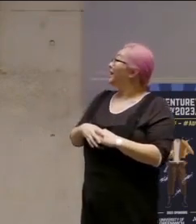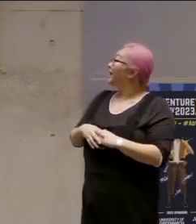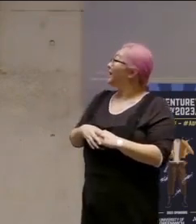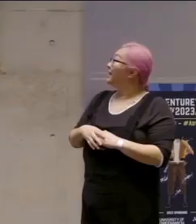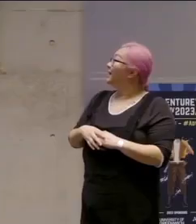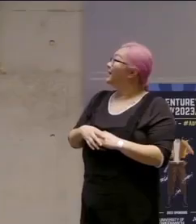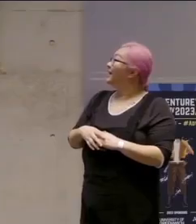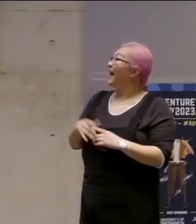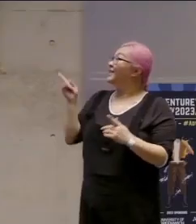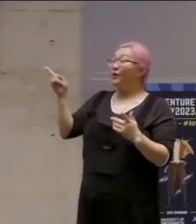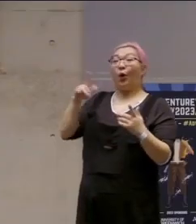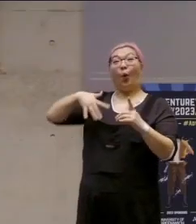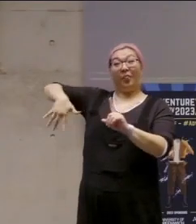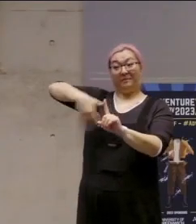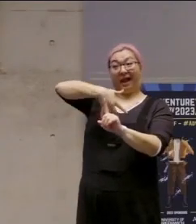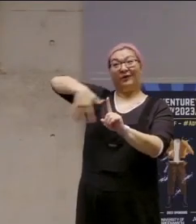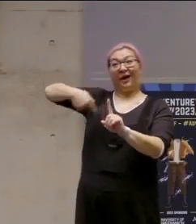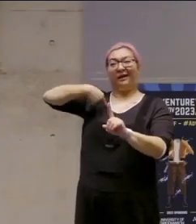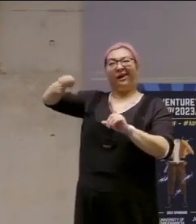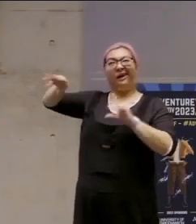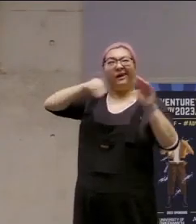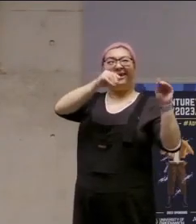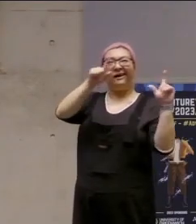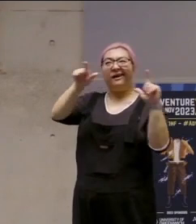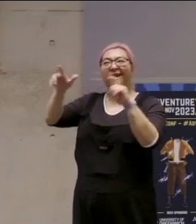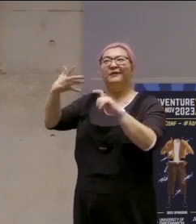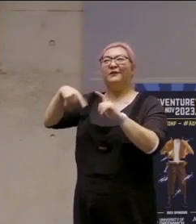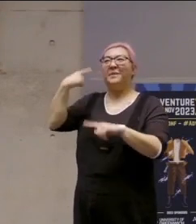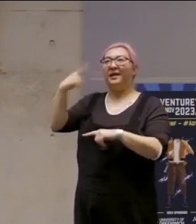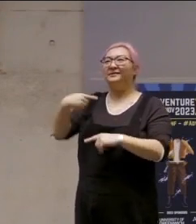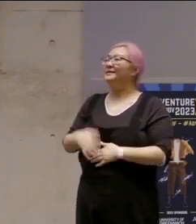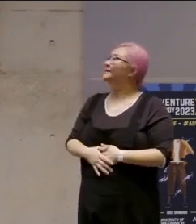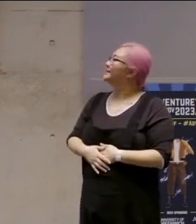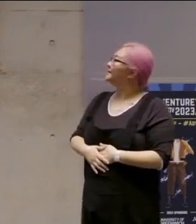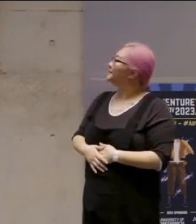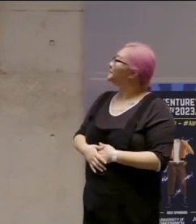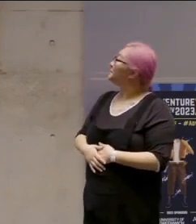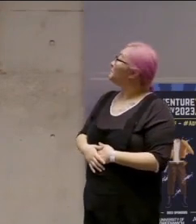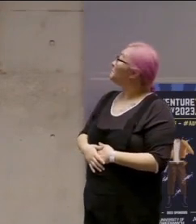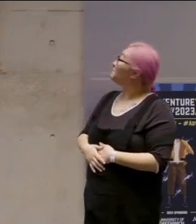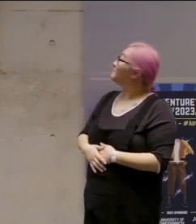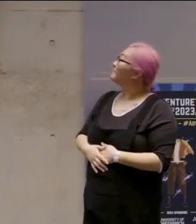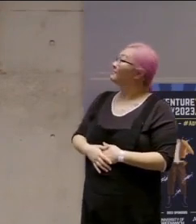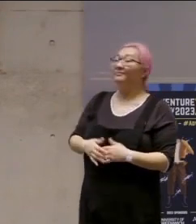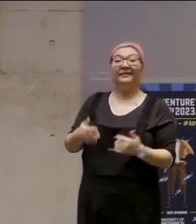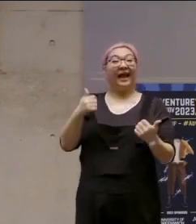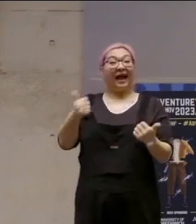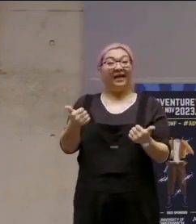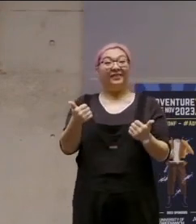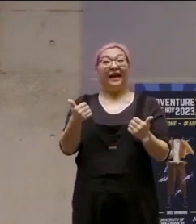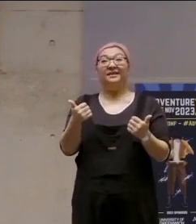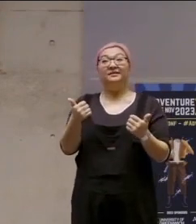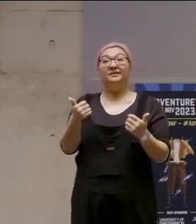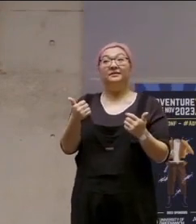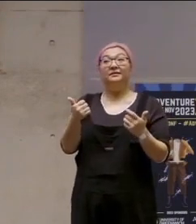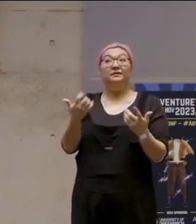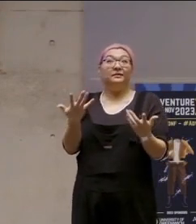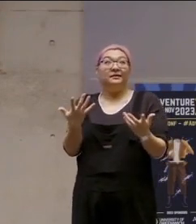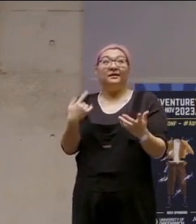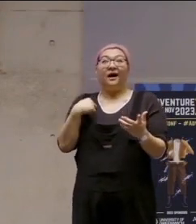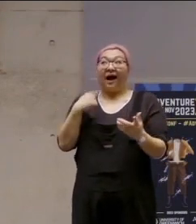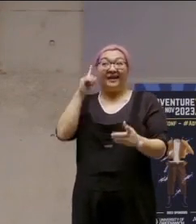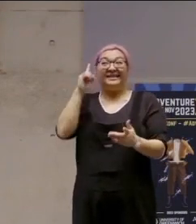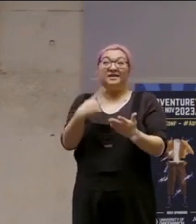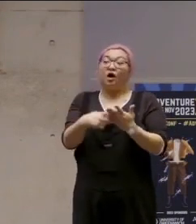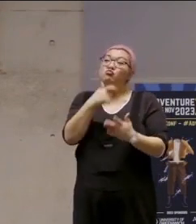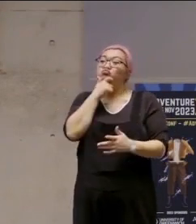right? And so I said, okay, I'm going to make him a supervillain in my game. Because I'm sick and tired of this,